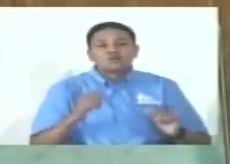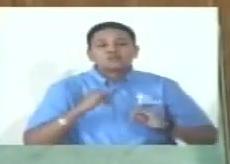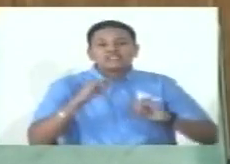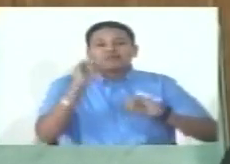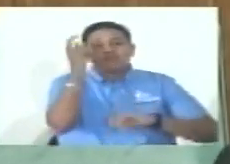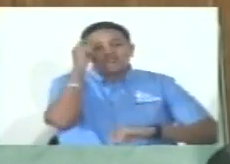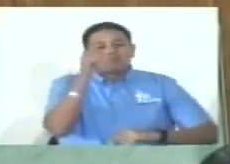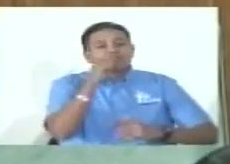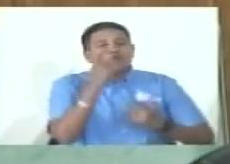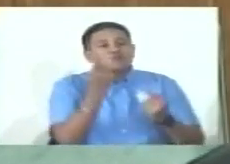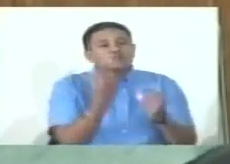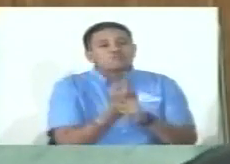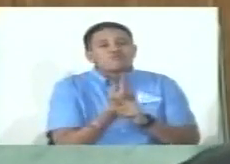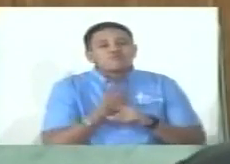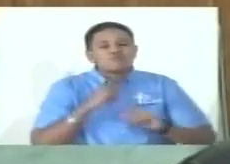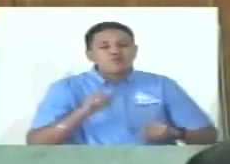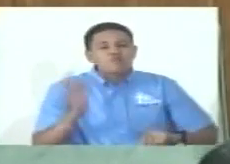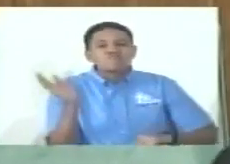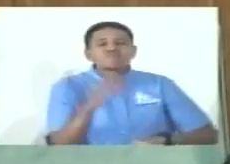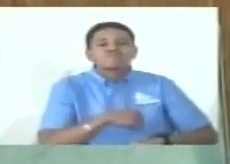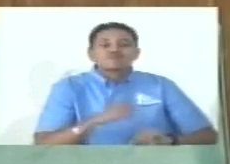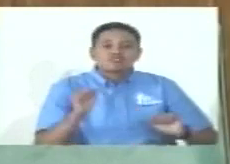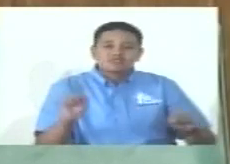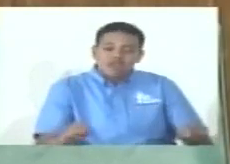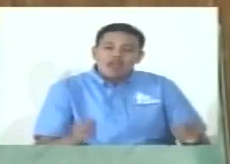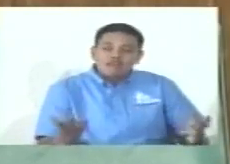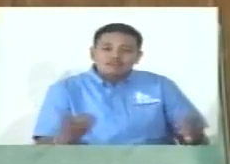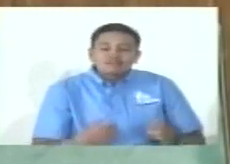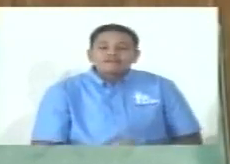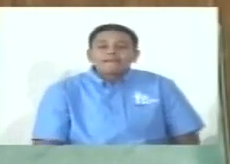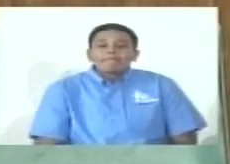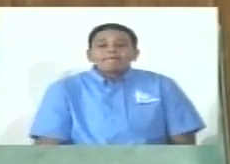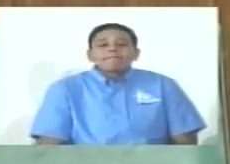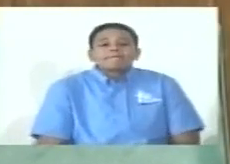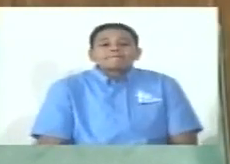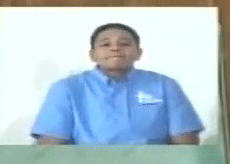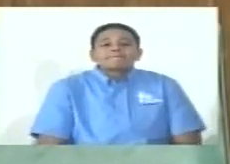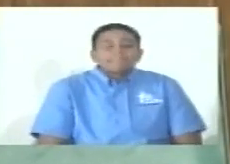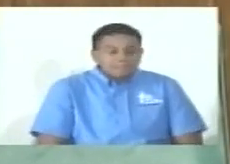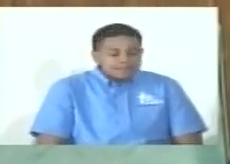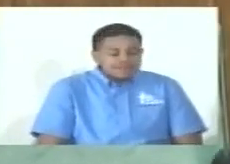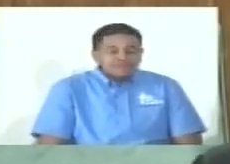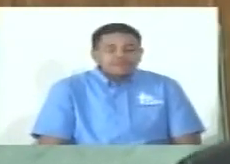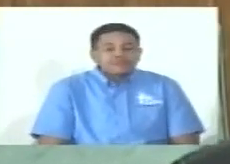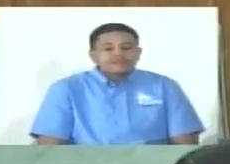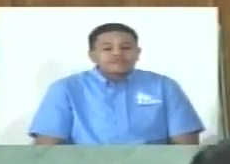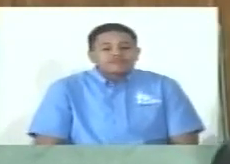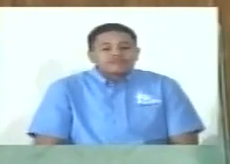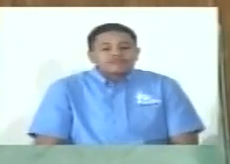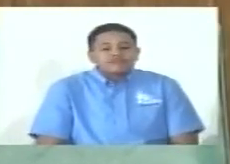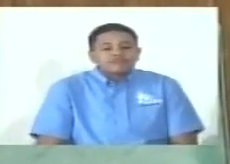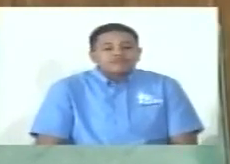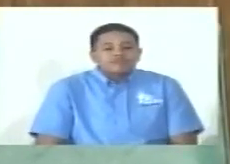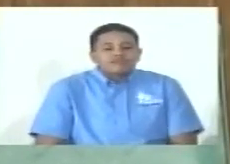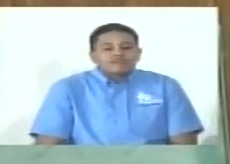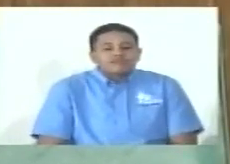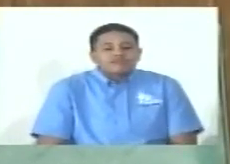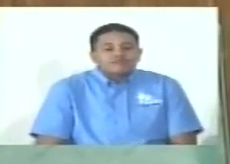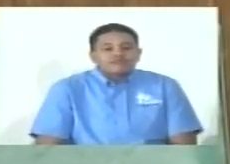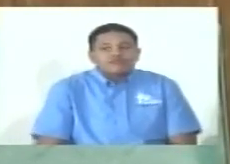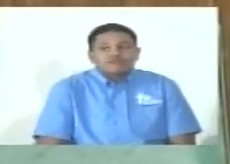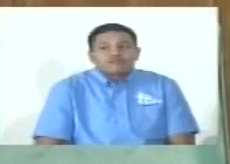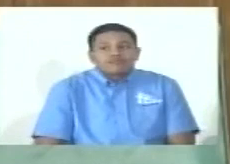When I think, Mr. President, that in this Senate, questions are